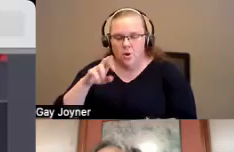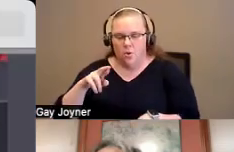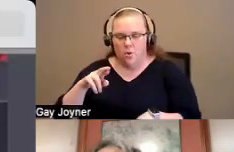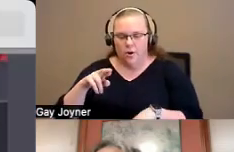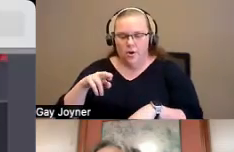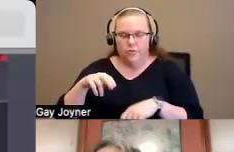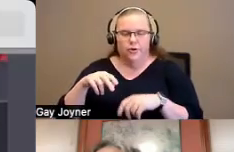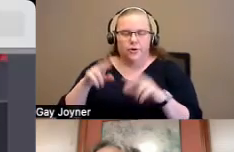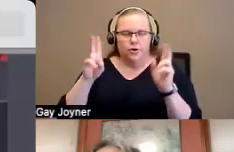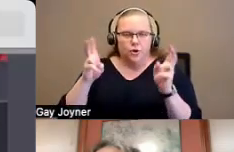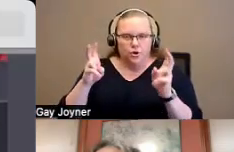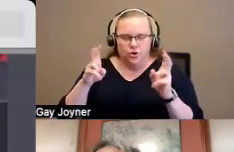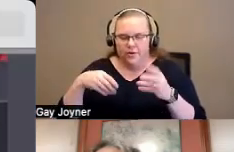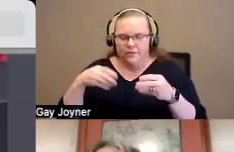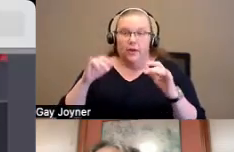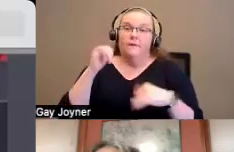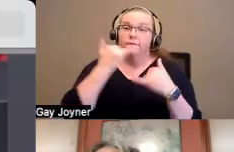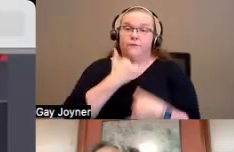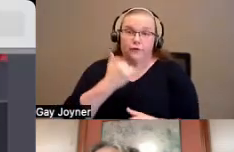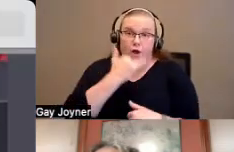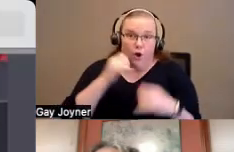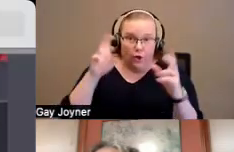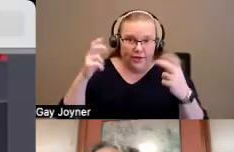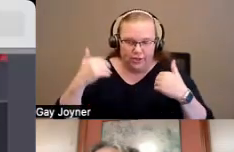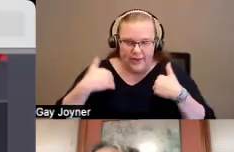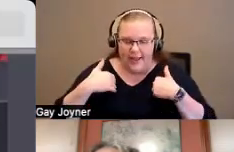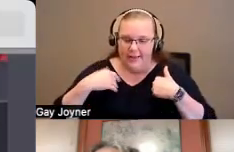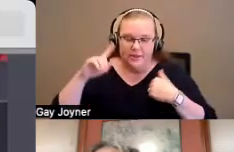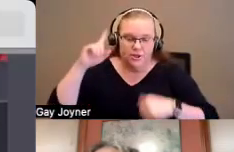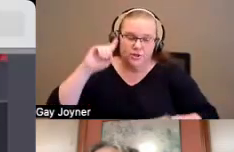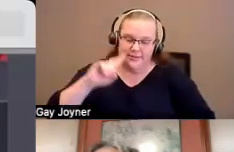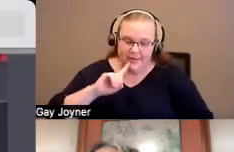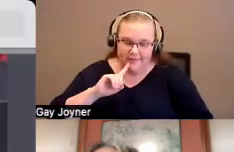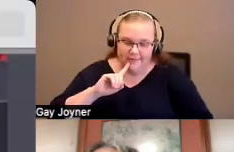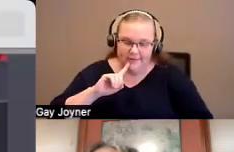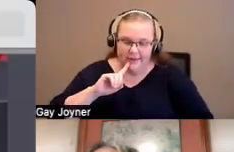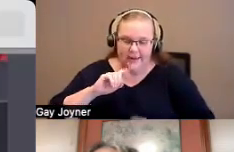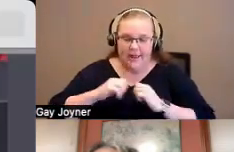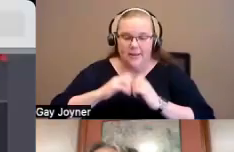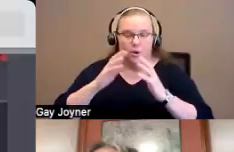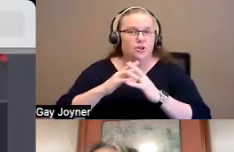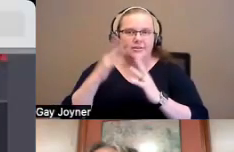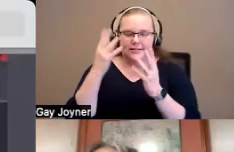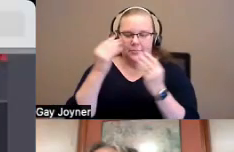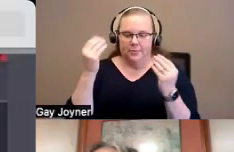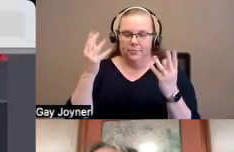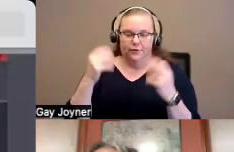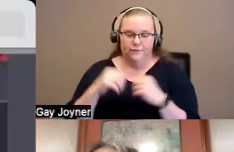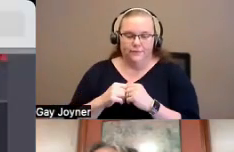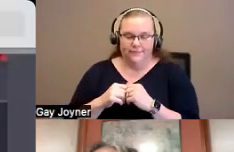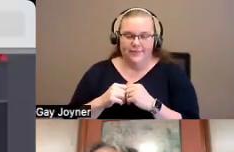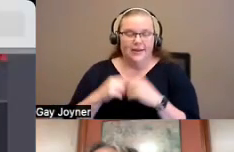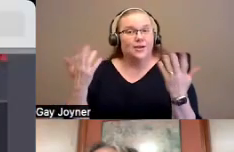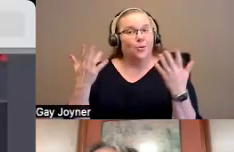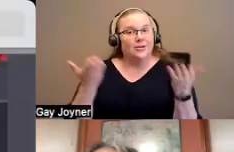hearing or the nurture of the flaw that she had because she was deaf and emerge into something